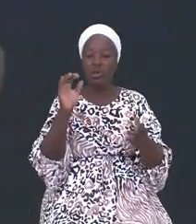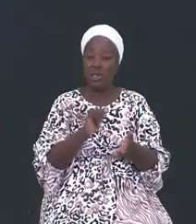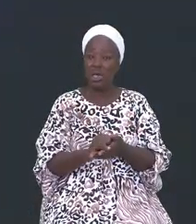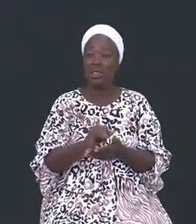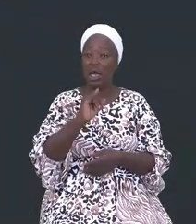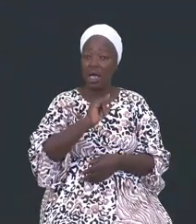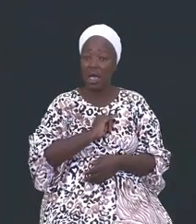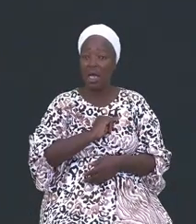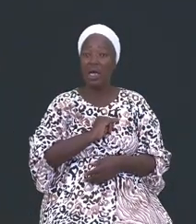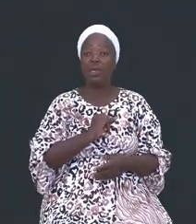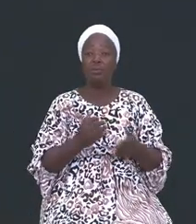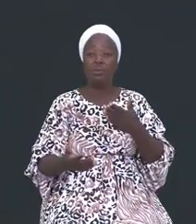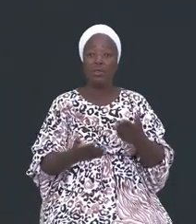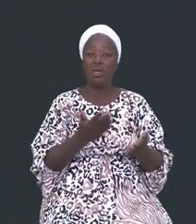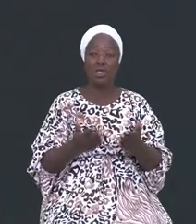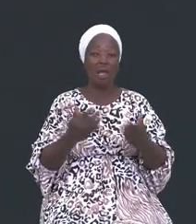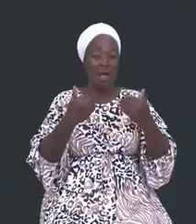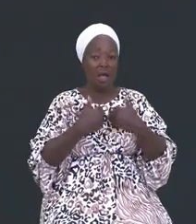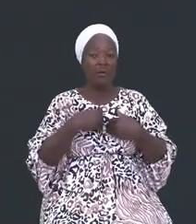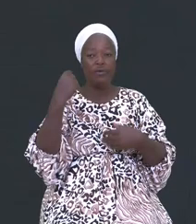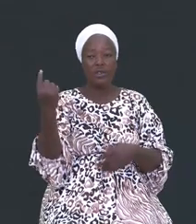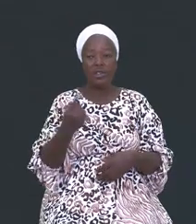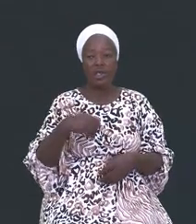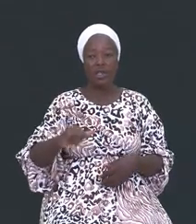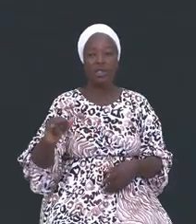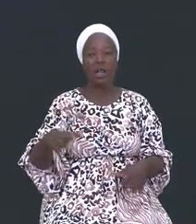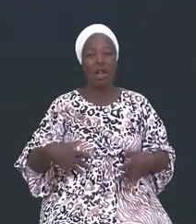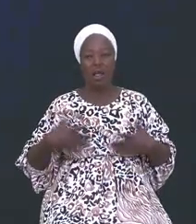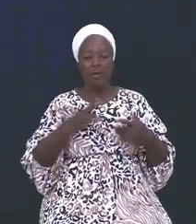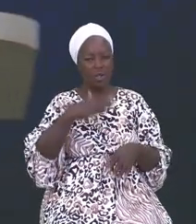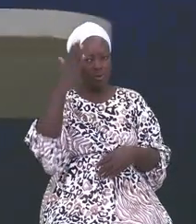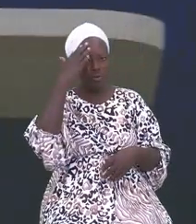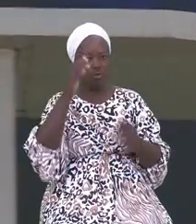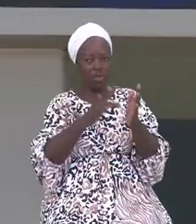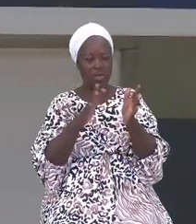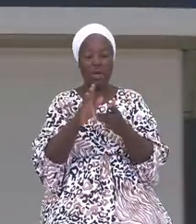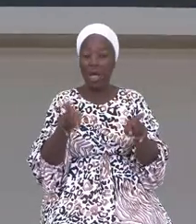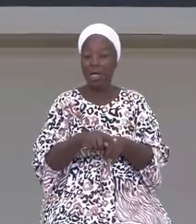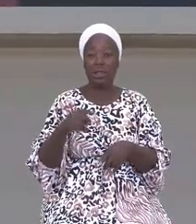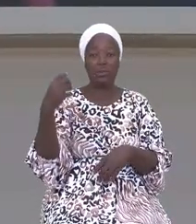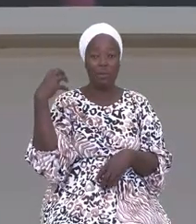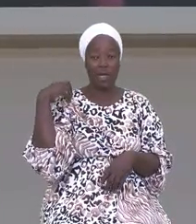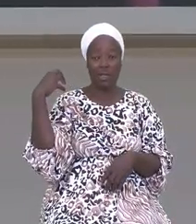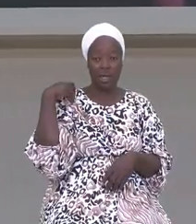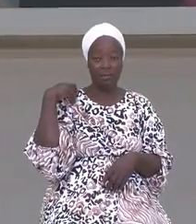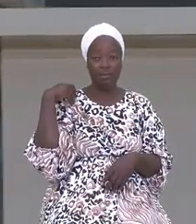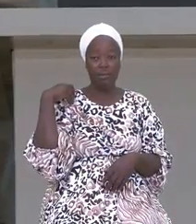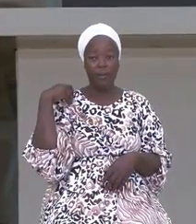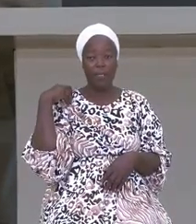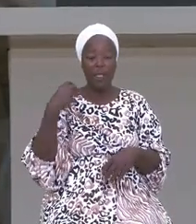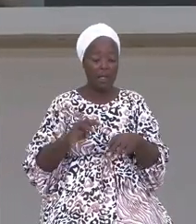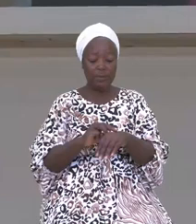may have eternal life? He recognized Jesus as master, righteous,